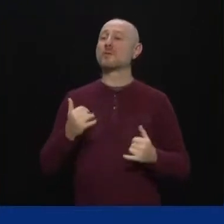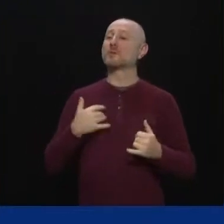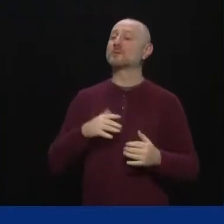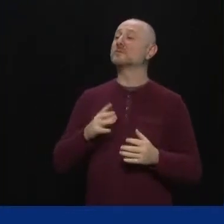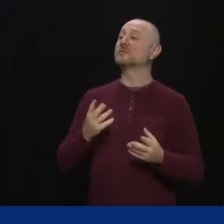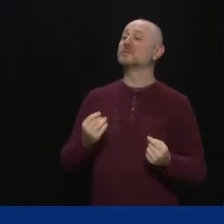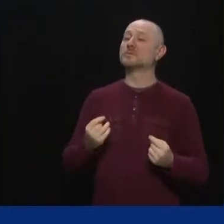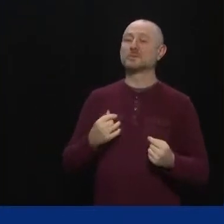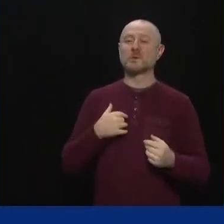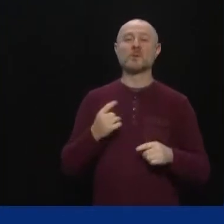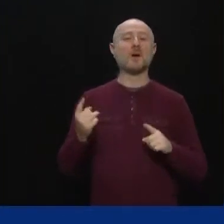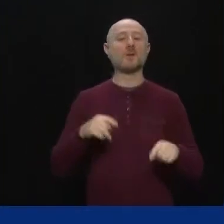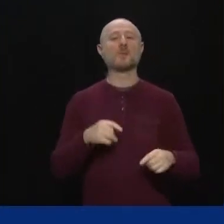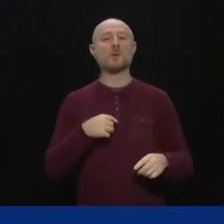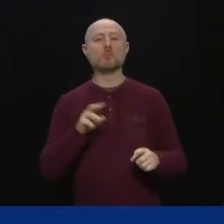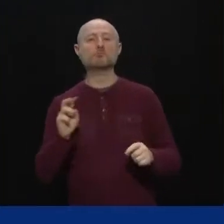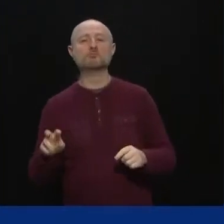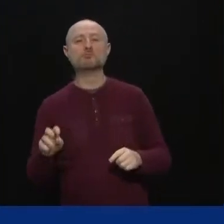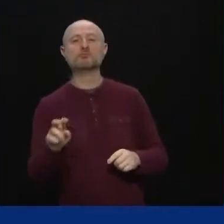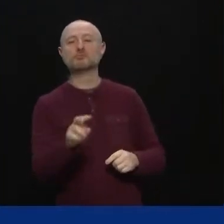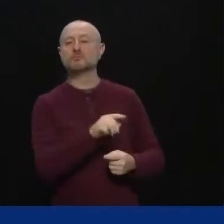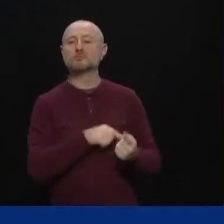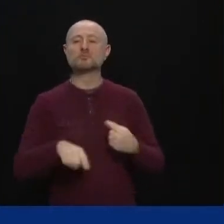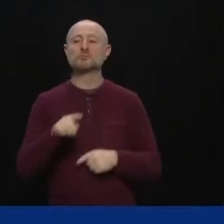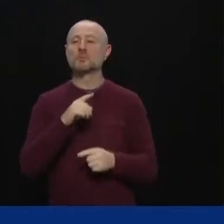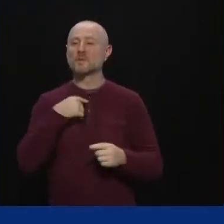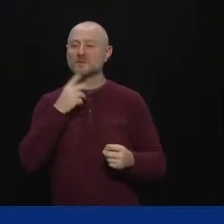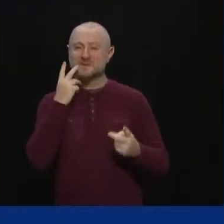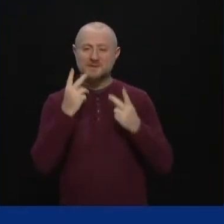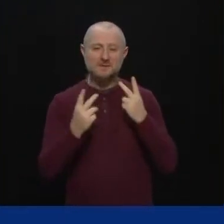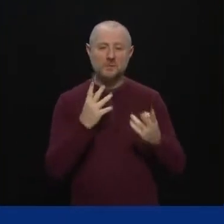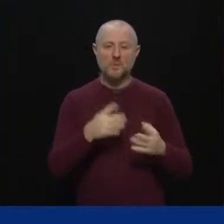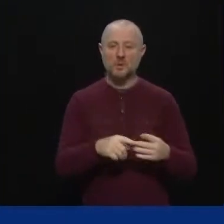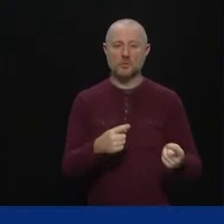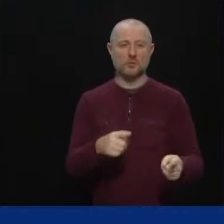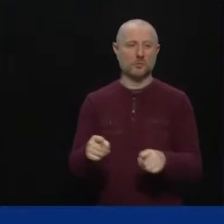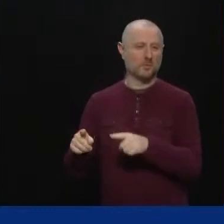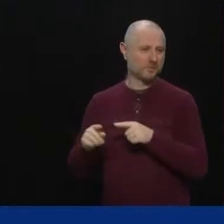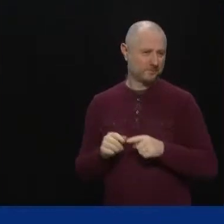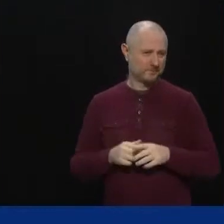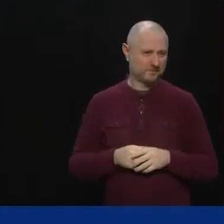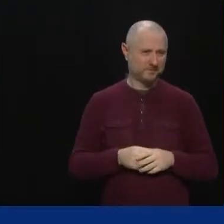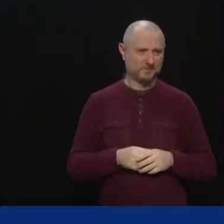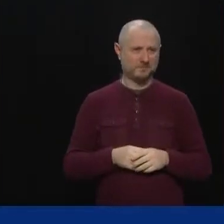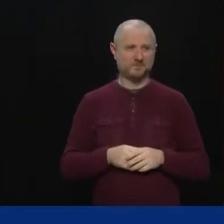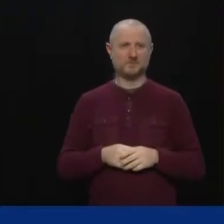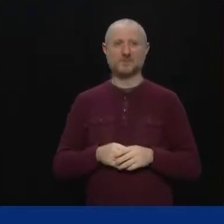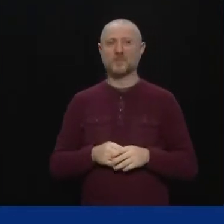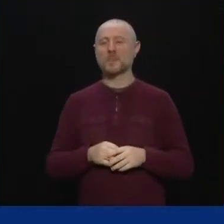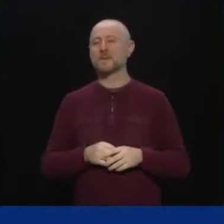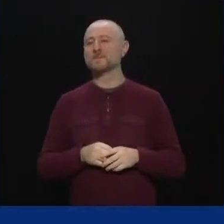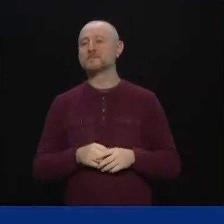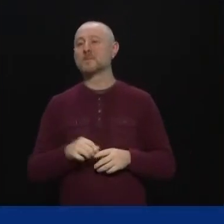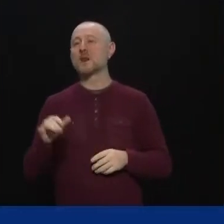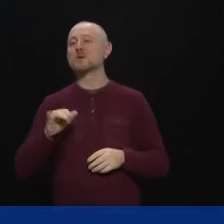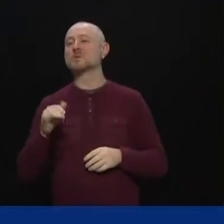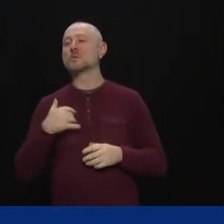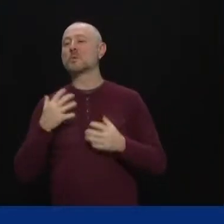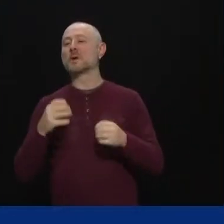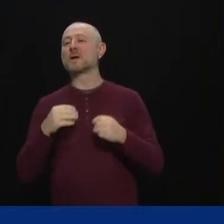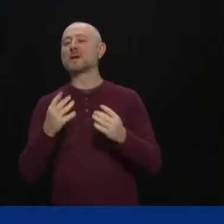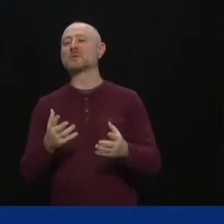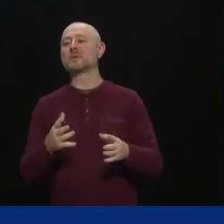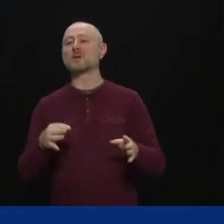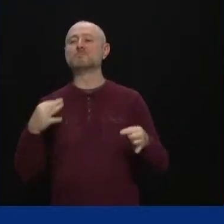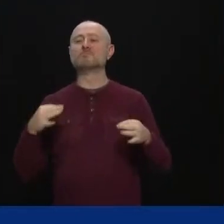to this tour, I wanted to have the media have a chance to see what's going on here, so you can put a spotlight on this as well. But also I just want to give an overall update